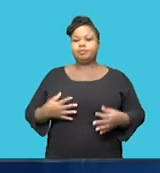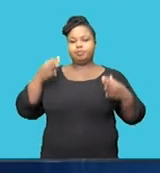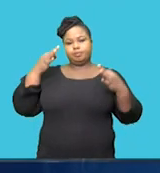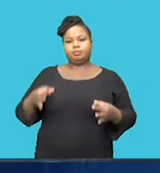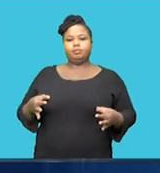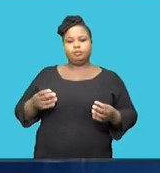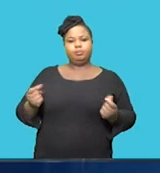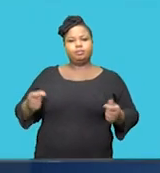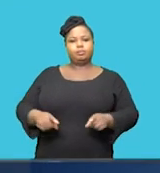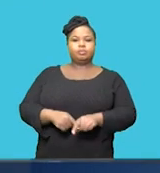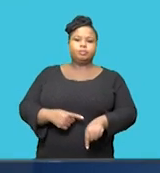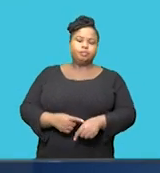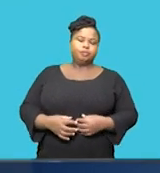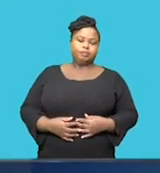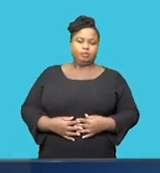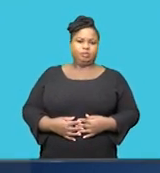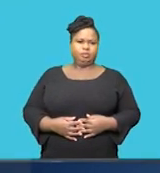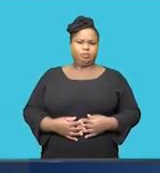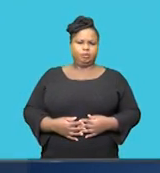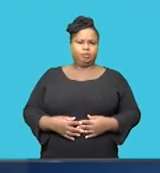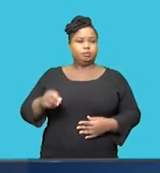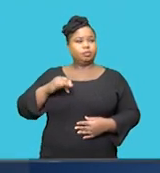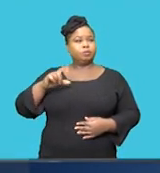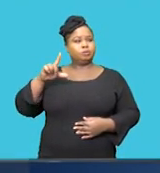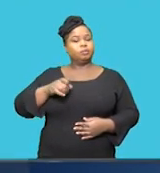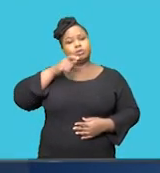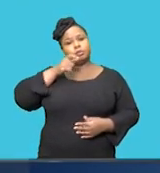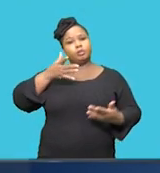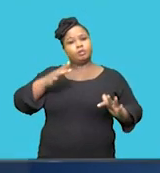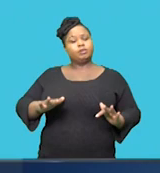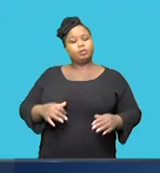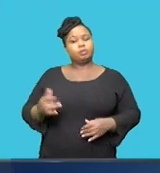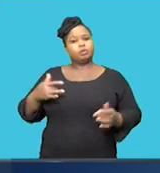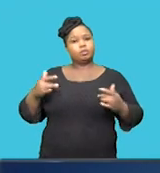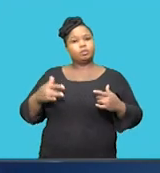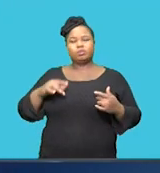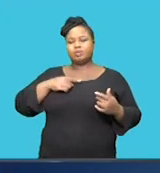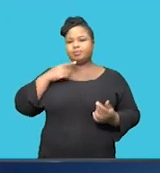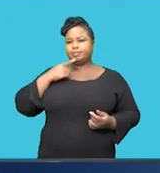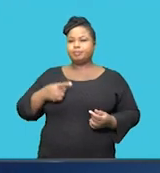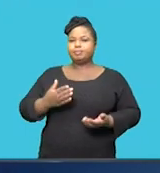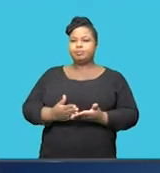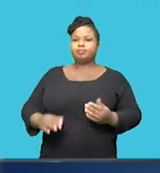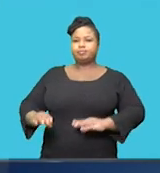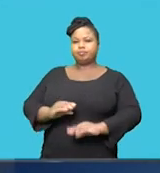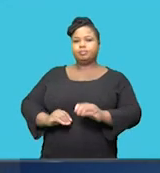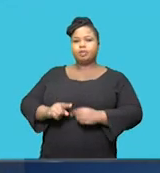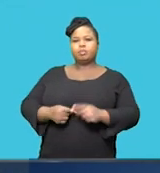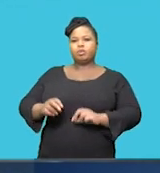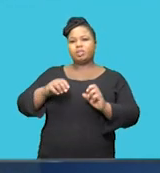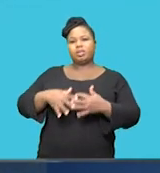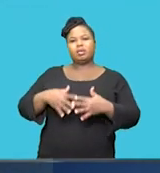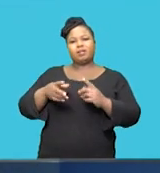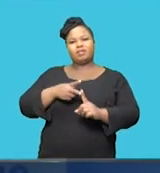have been made immediately. UMakhubele ubuye waphefumla kwiinkxalabo ezingathi zibe khona malunga nozinzo kweli